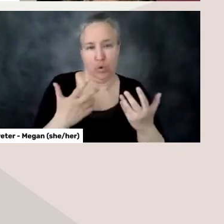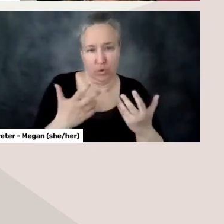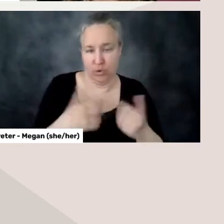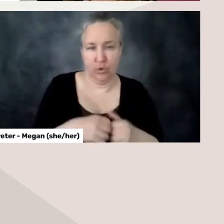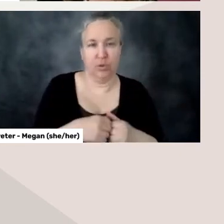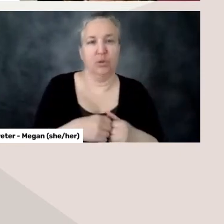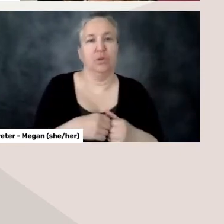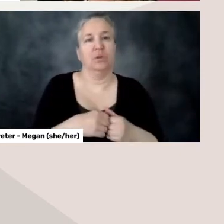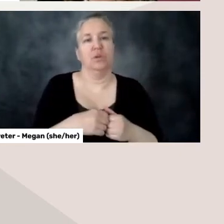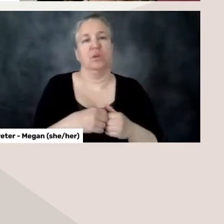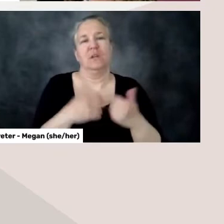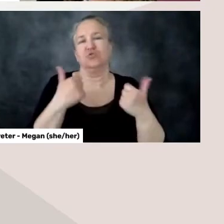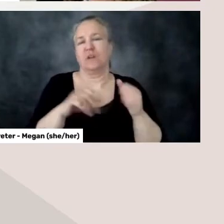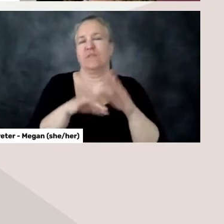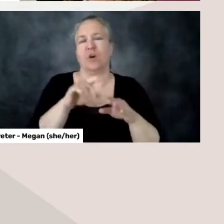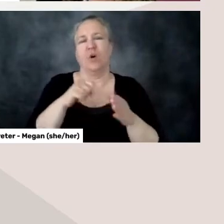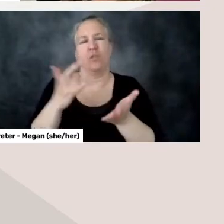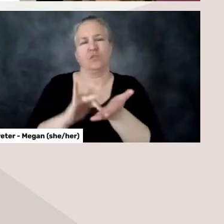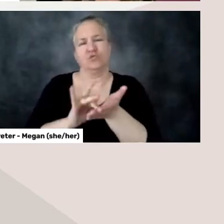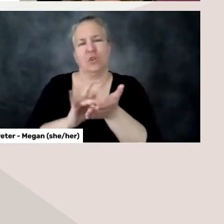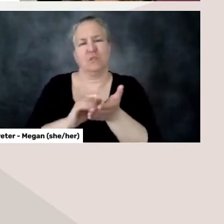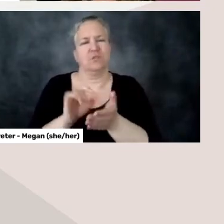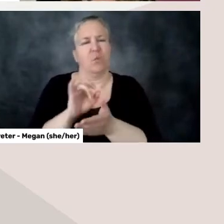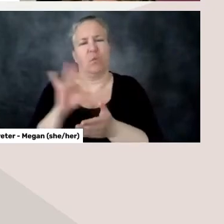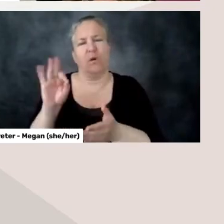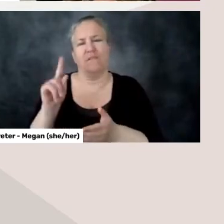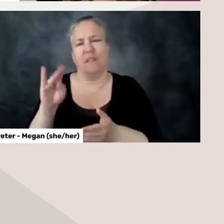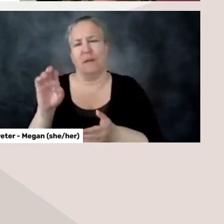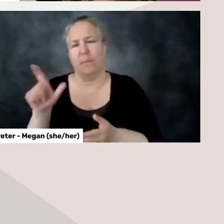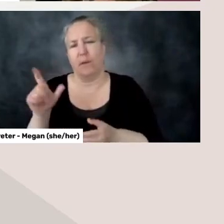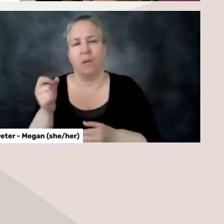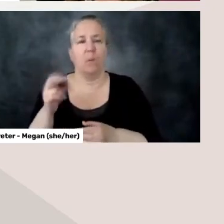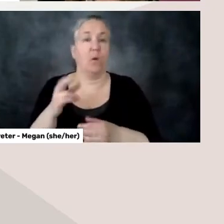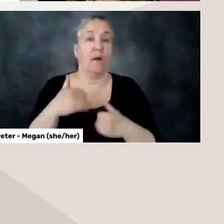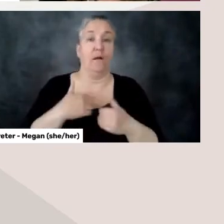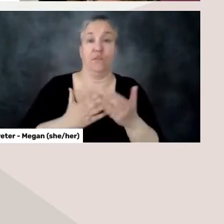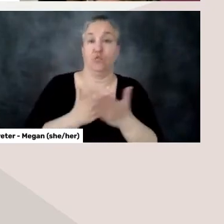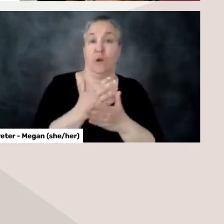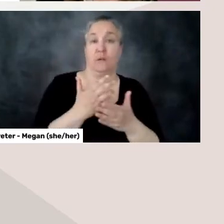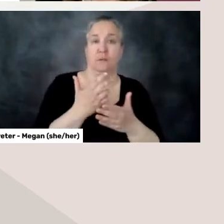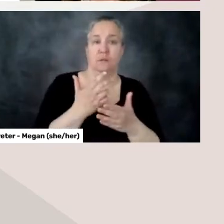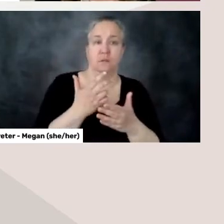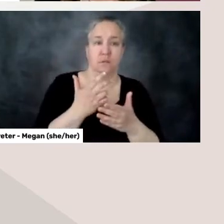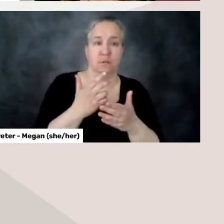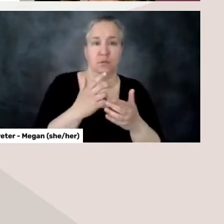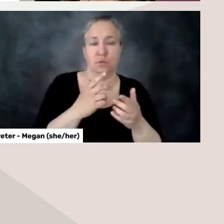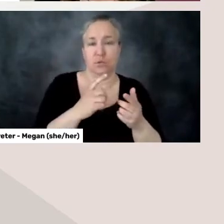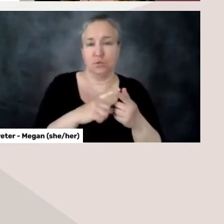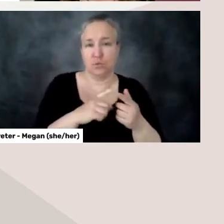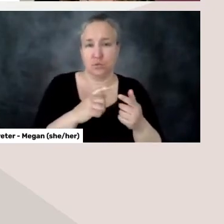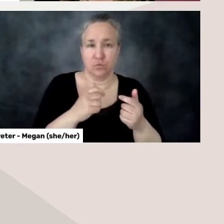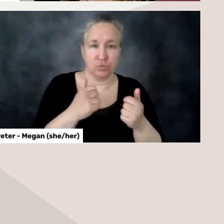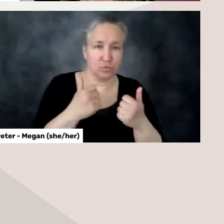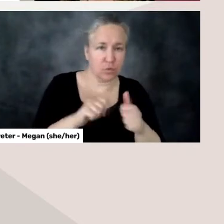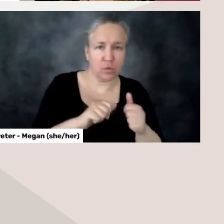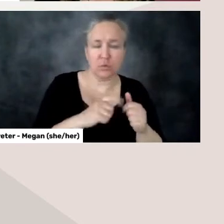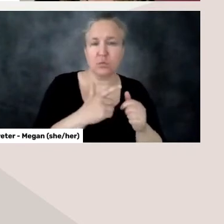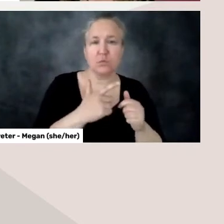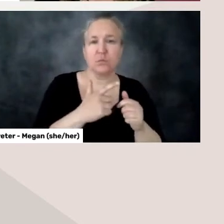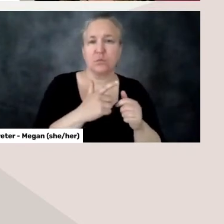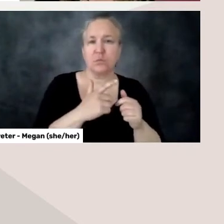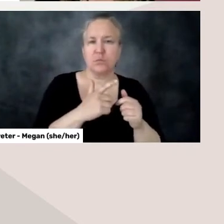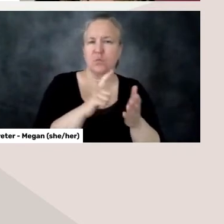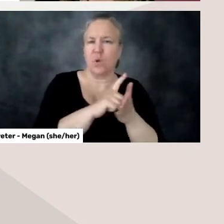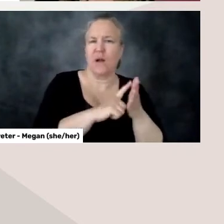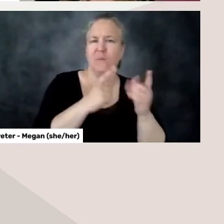drugs off label or actually trying to use the right to try law, which we know was passed a